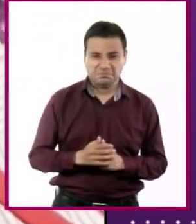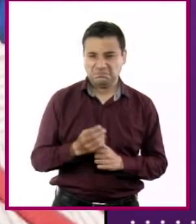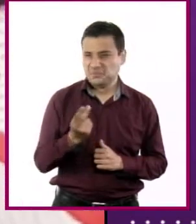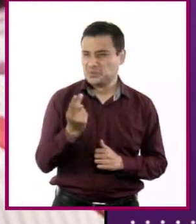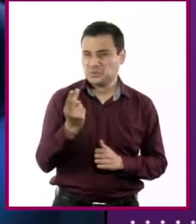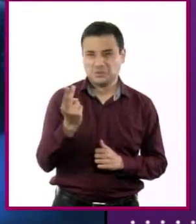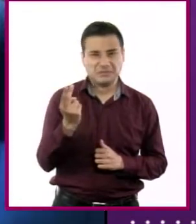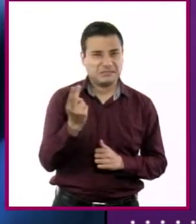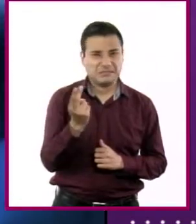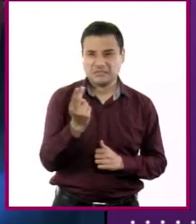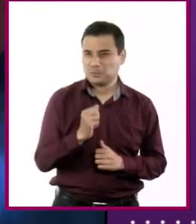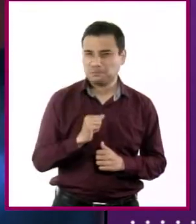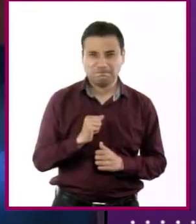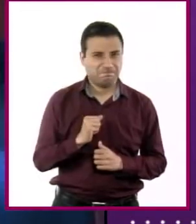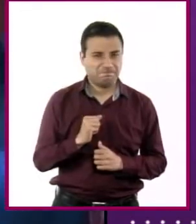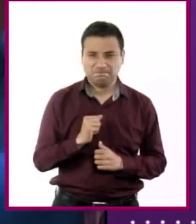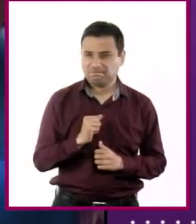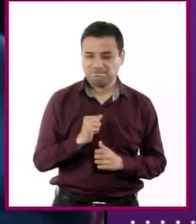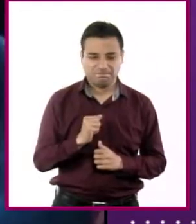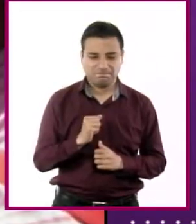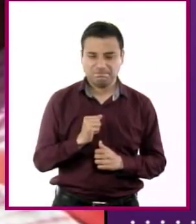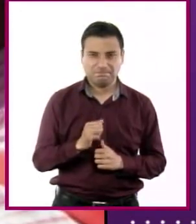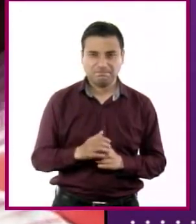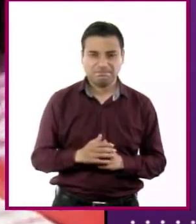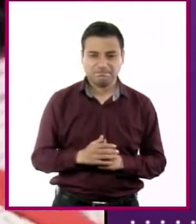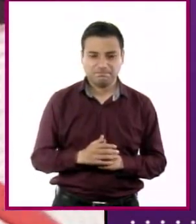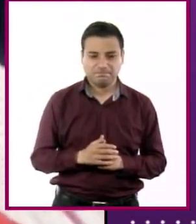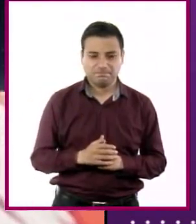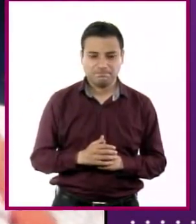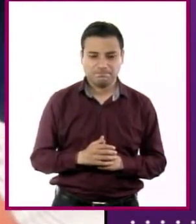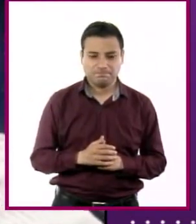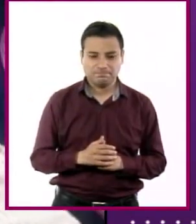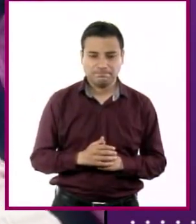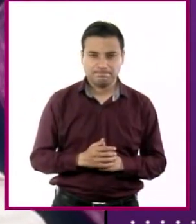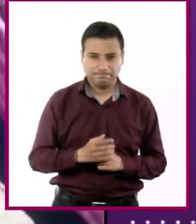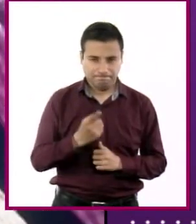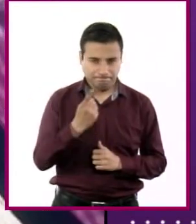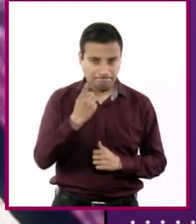mysteries anymore. Huh? You will...